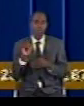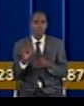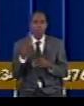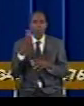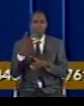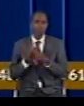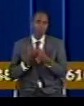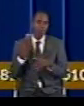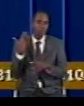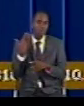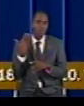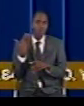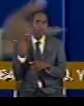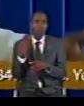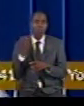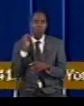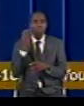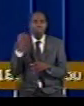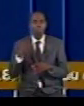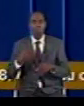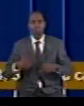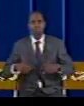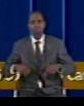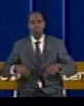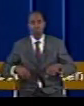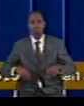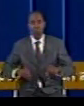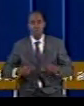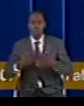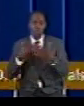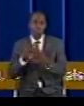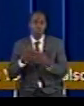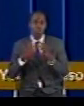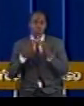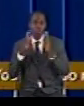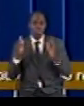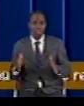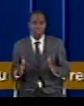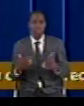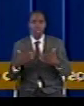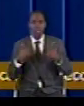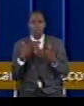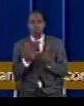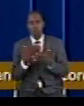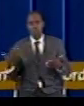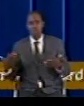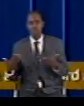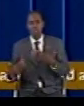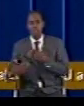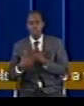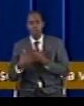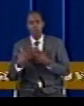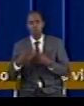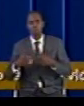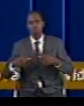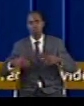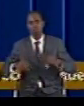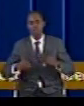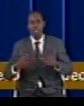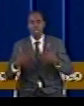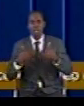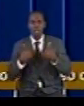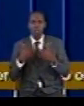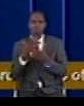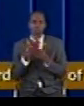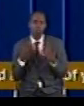was riding a motorcycle, arriving closer to my house. I was carrying some baggages on my motorcycle. I had an accident and I